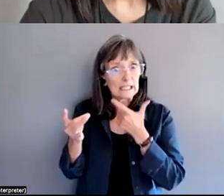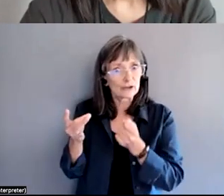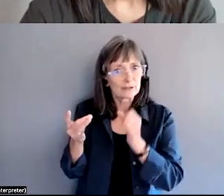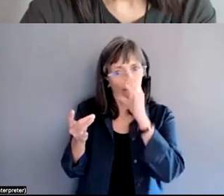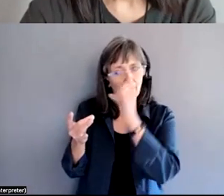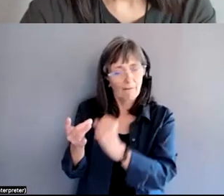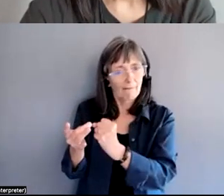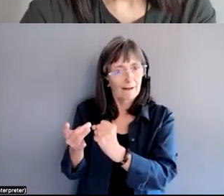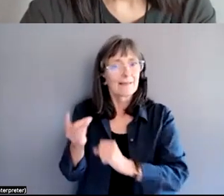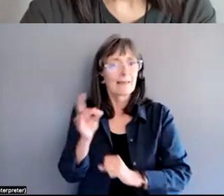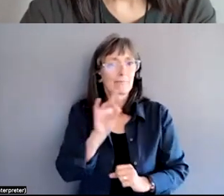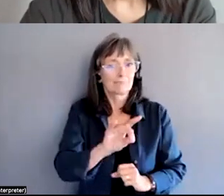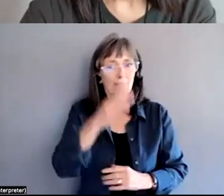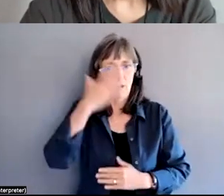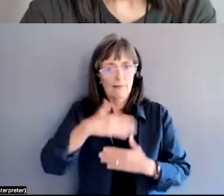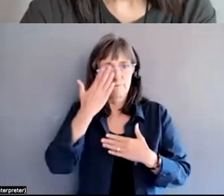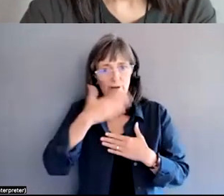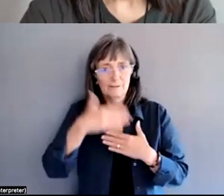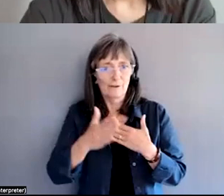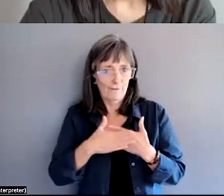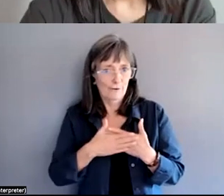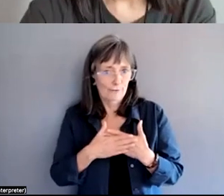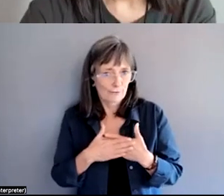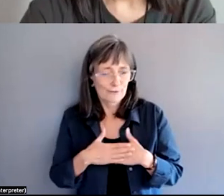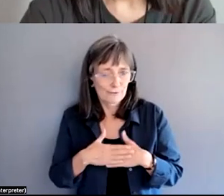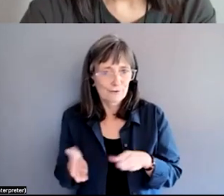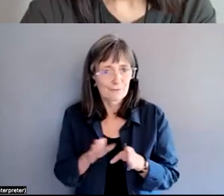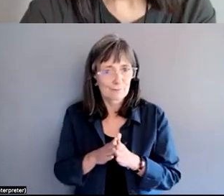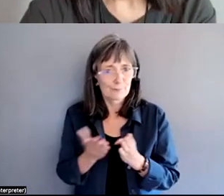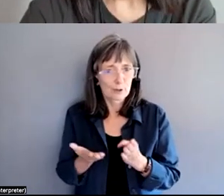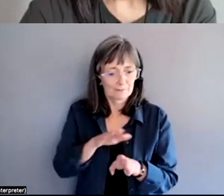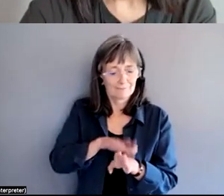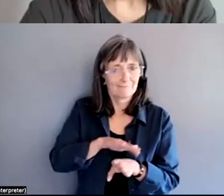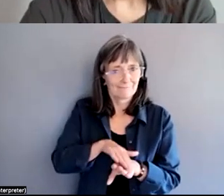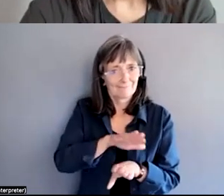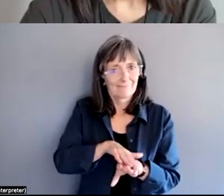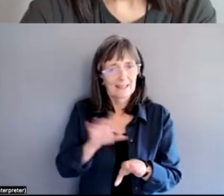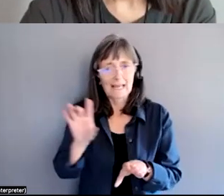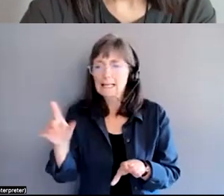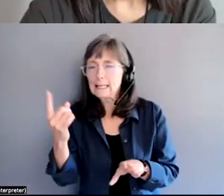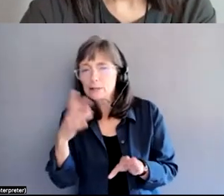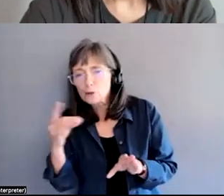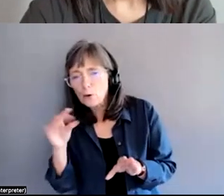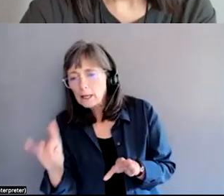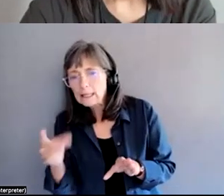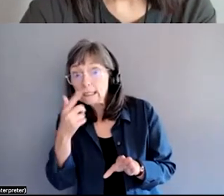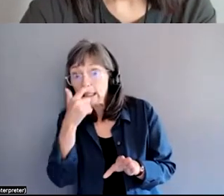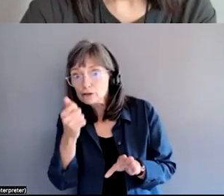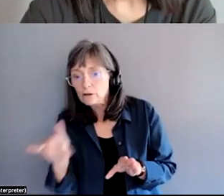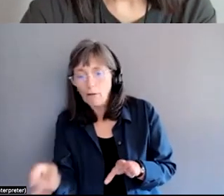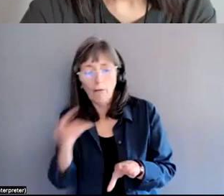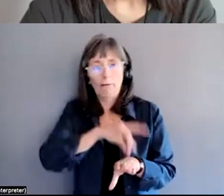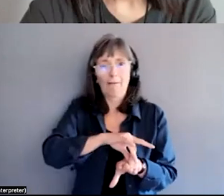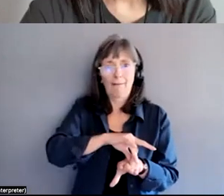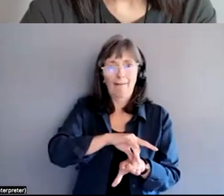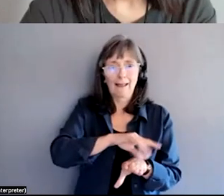attention. So you can still play with the idea of genre in terms of the look and feel, because again, you don't want to mislead the